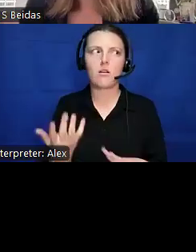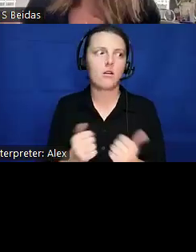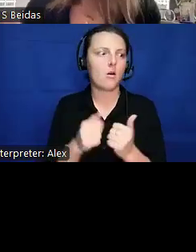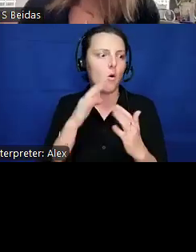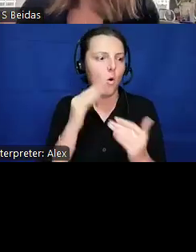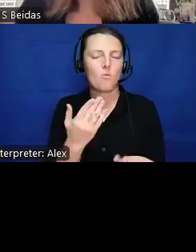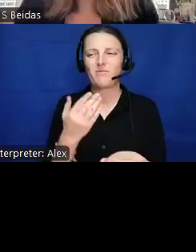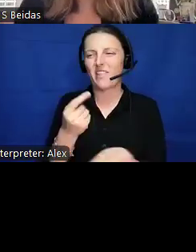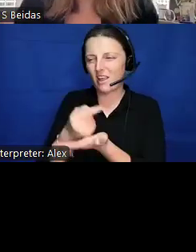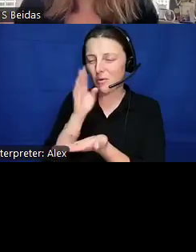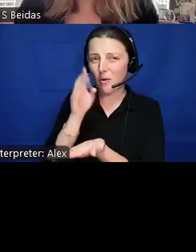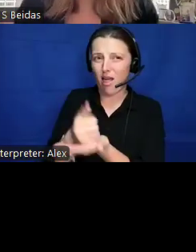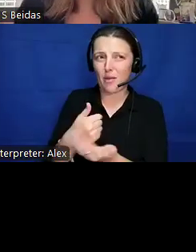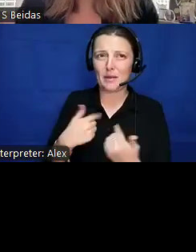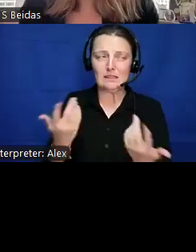be helpful for her.